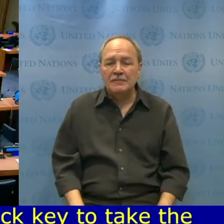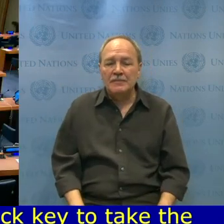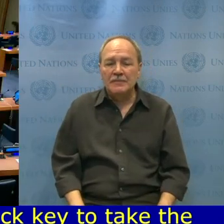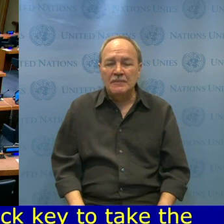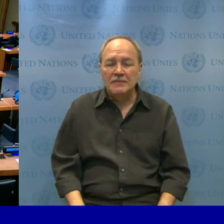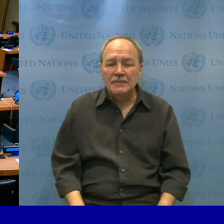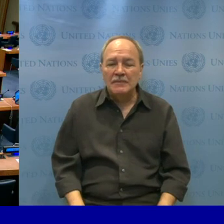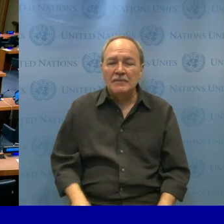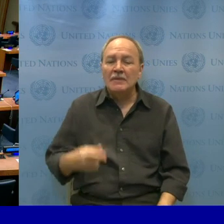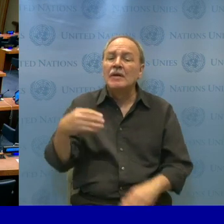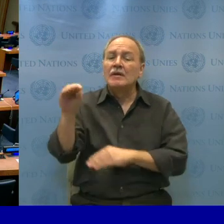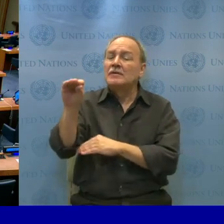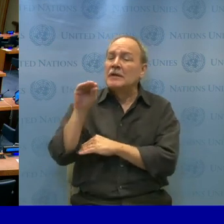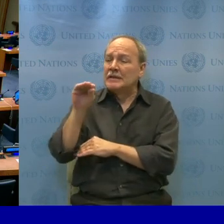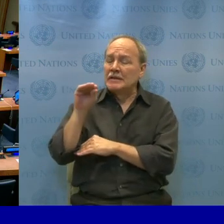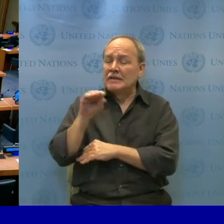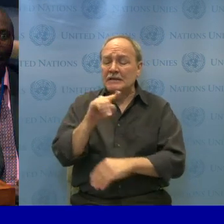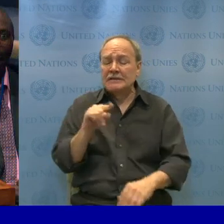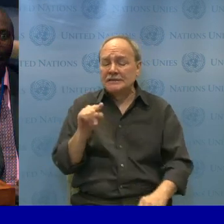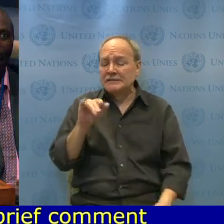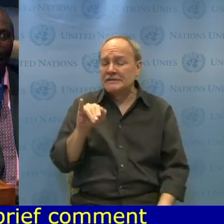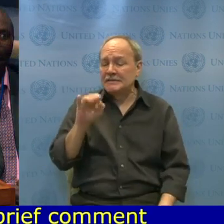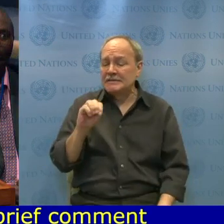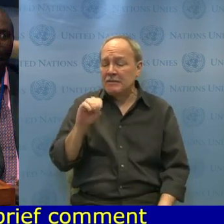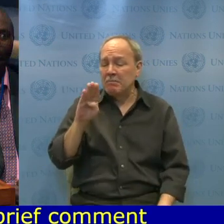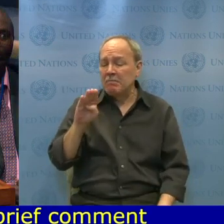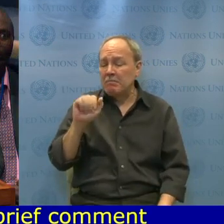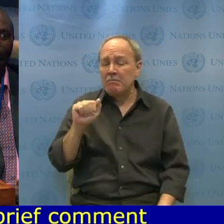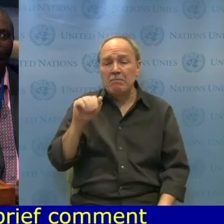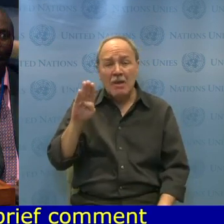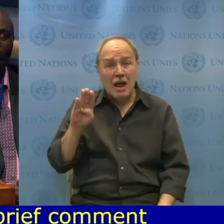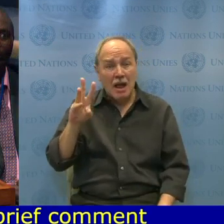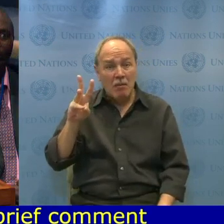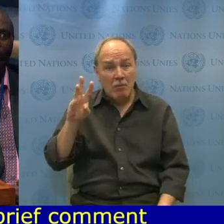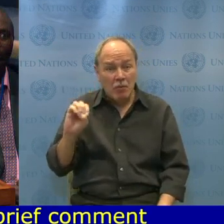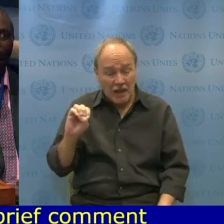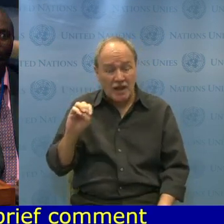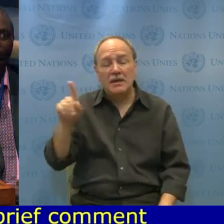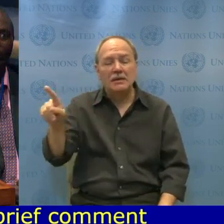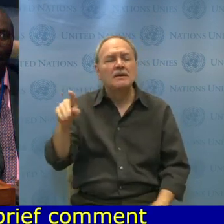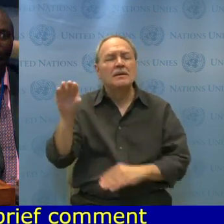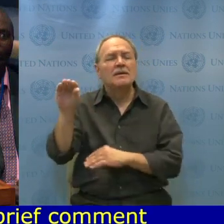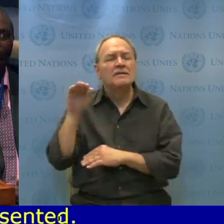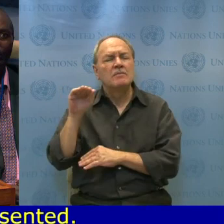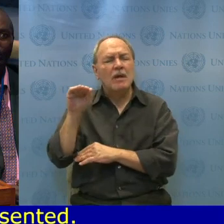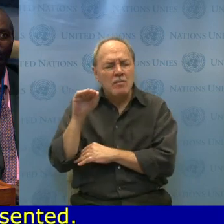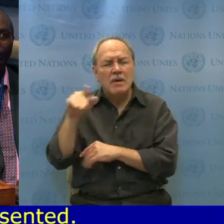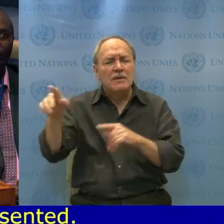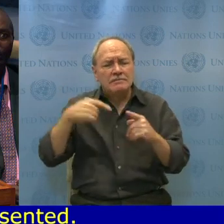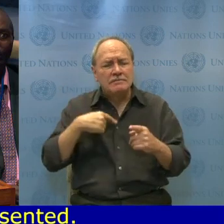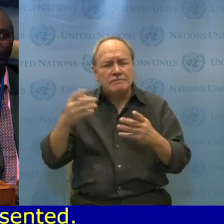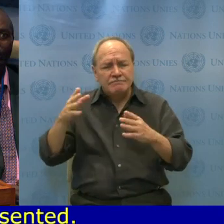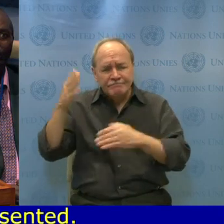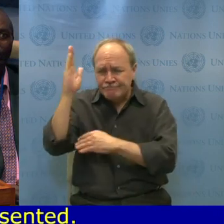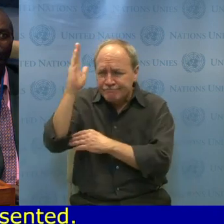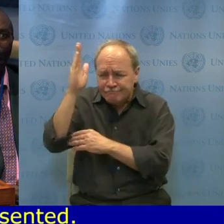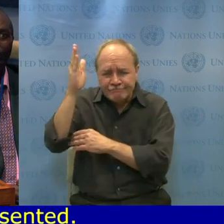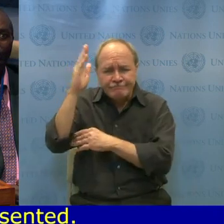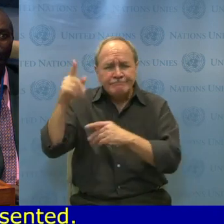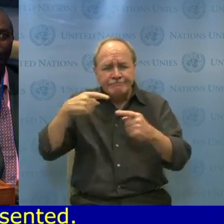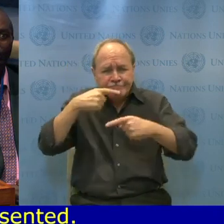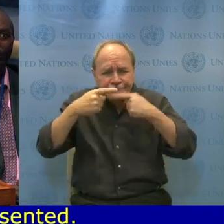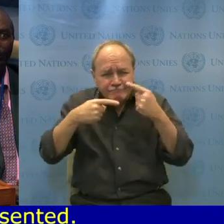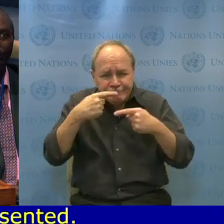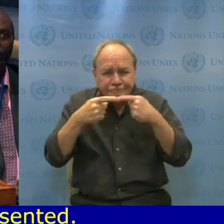the Zimbabwean experience, I want to focus just quickly on issues affecting the people living